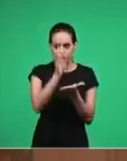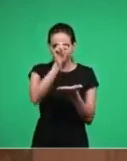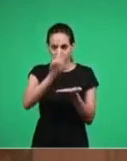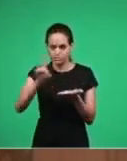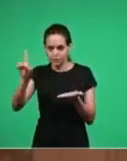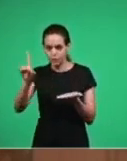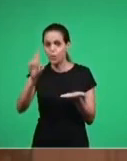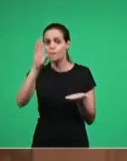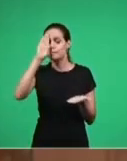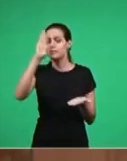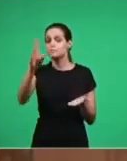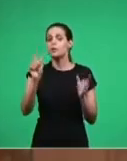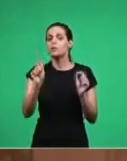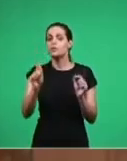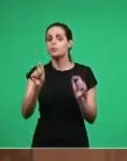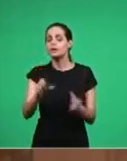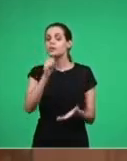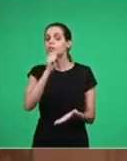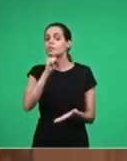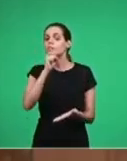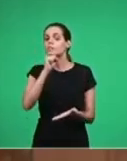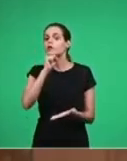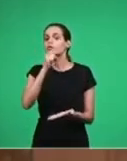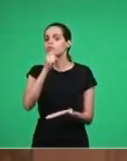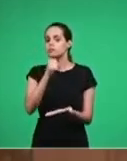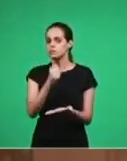And the word